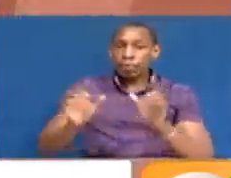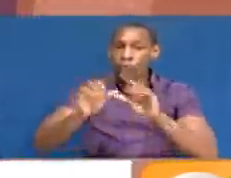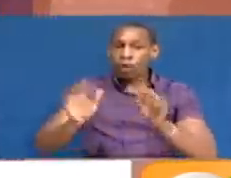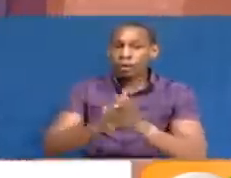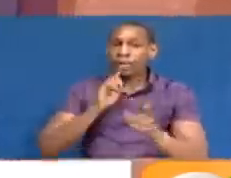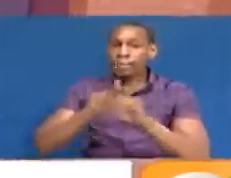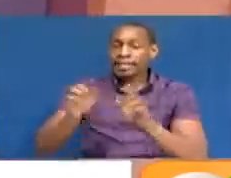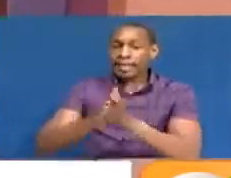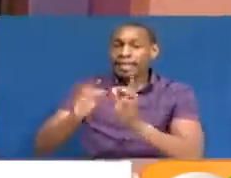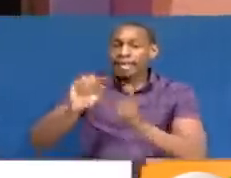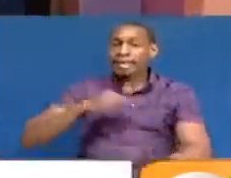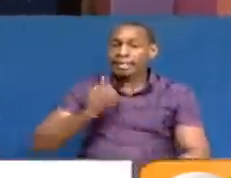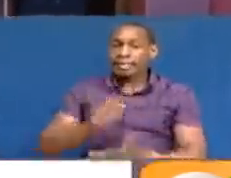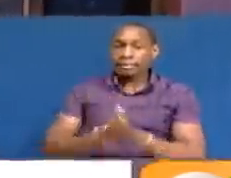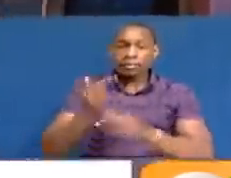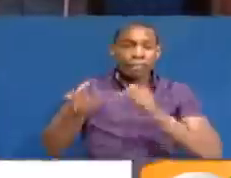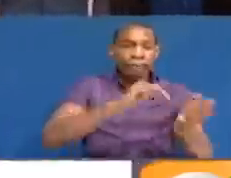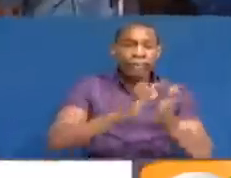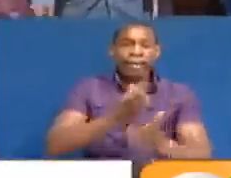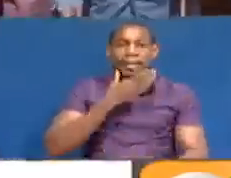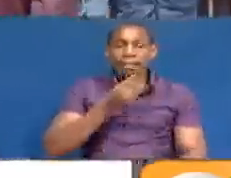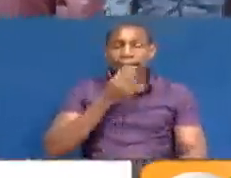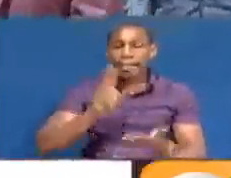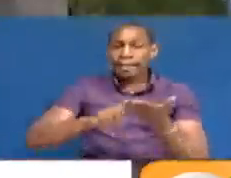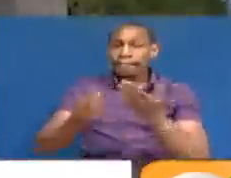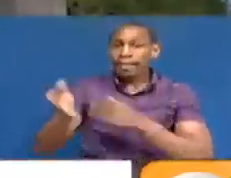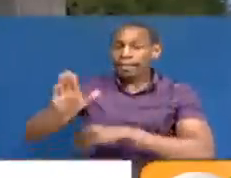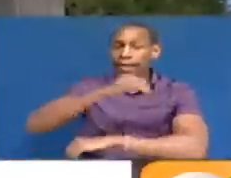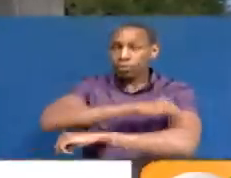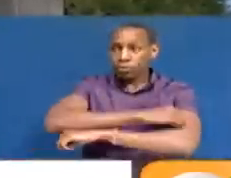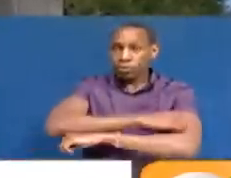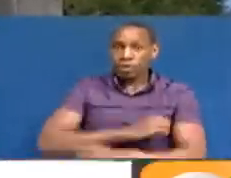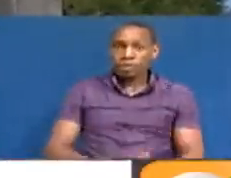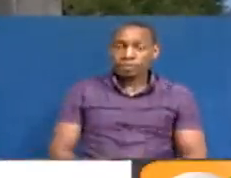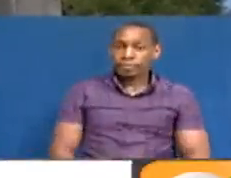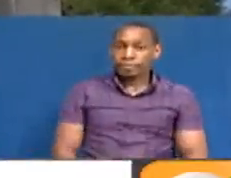life following an argument with his father over failure to return to school.